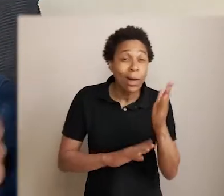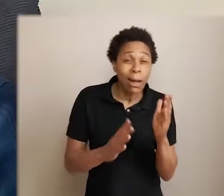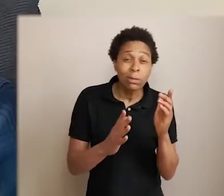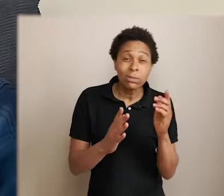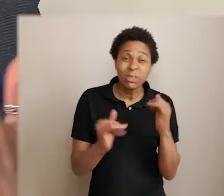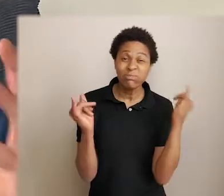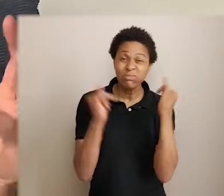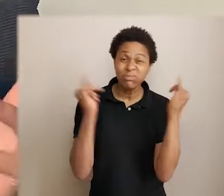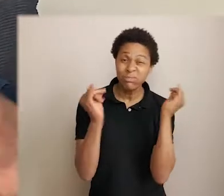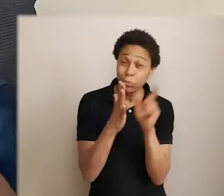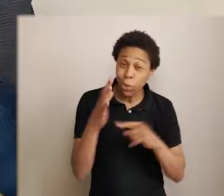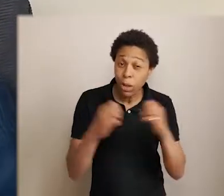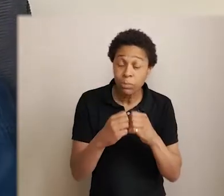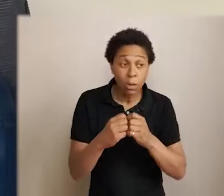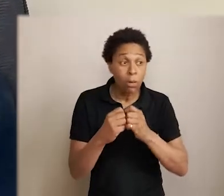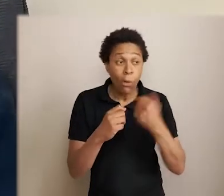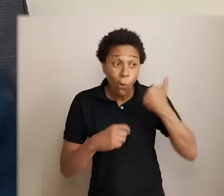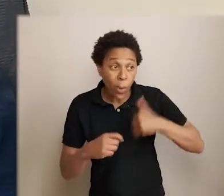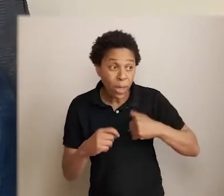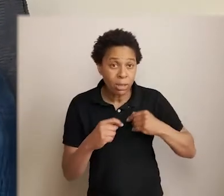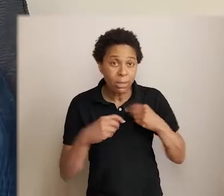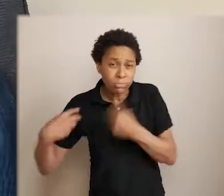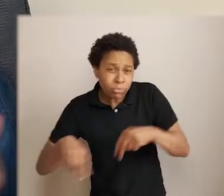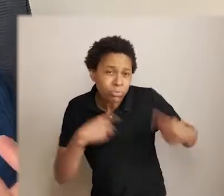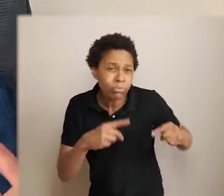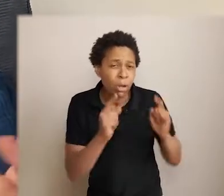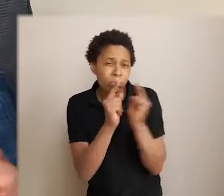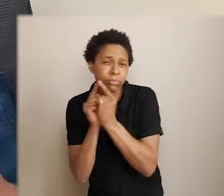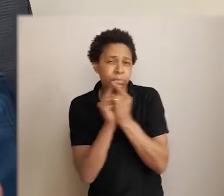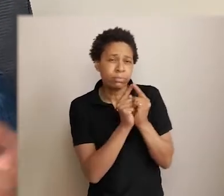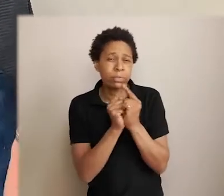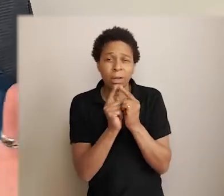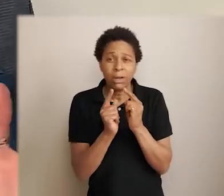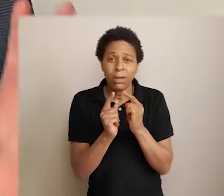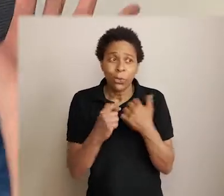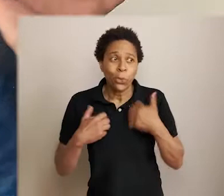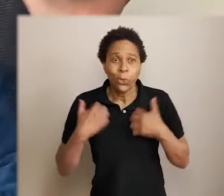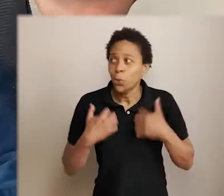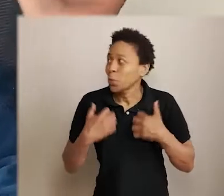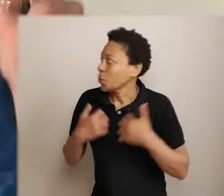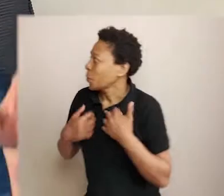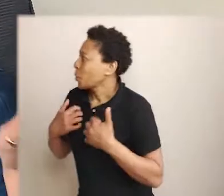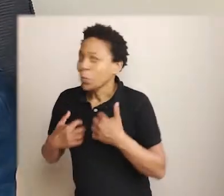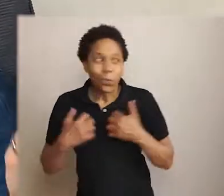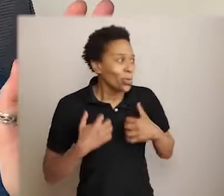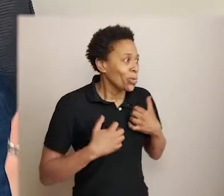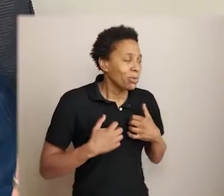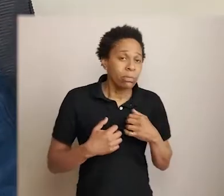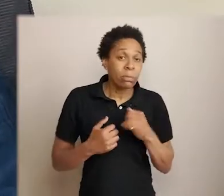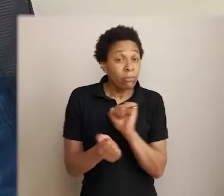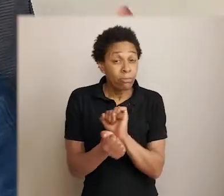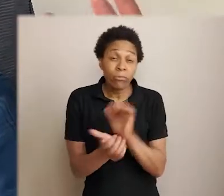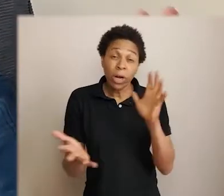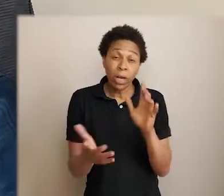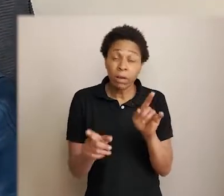exuberantly, clinging close to another woman. Felt energized and excited and free, but also